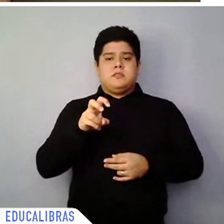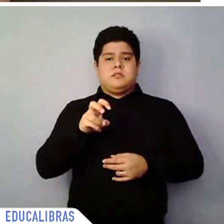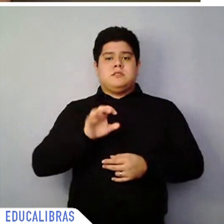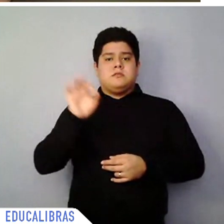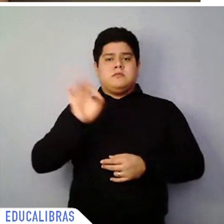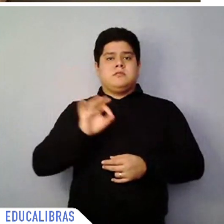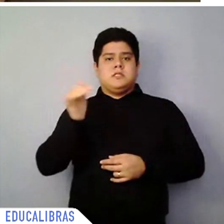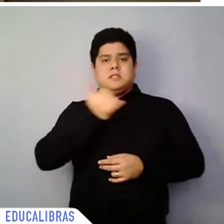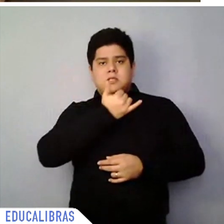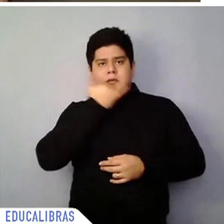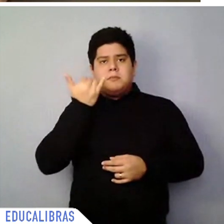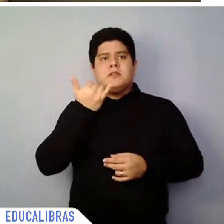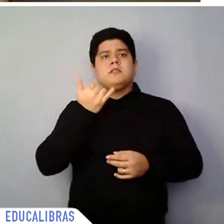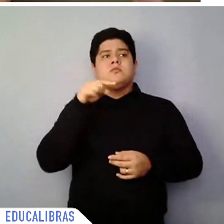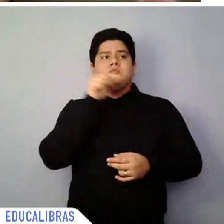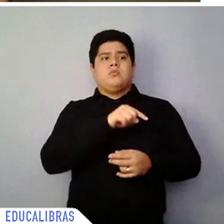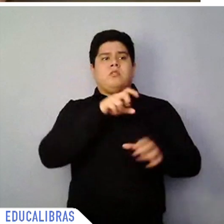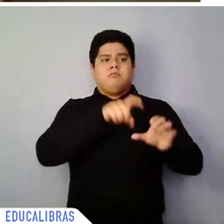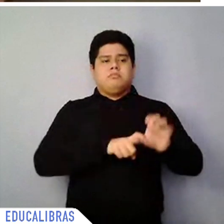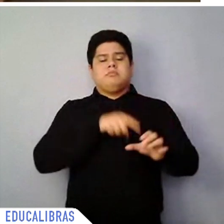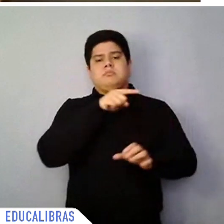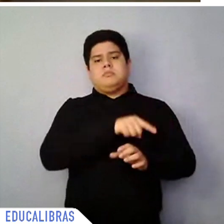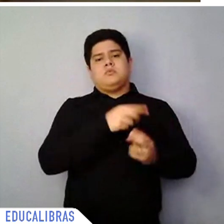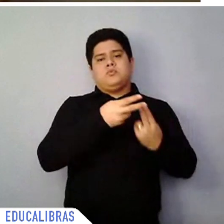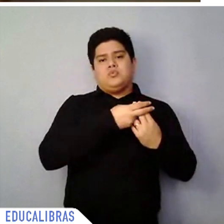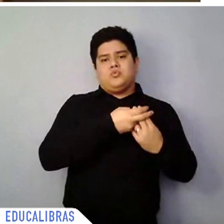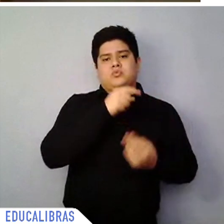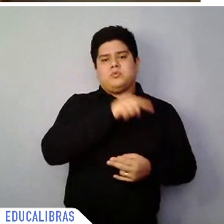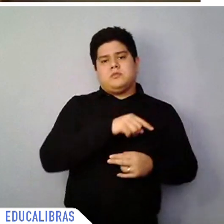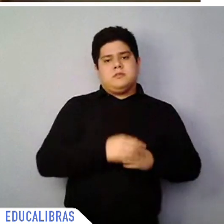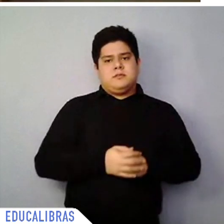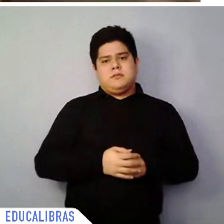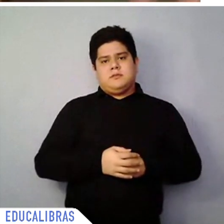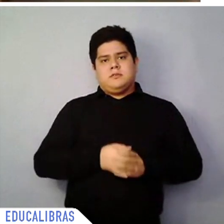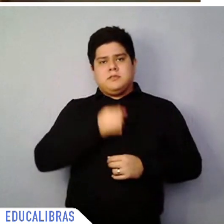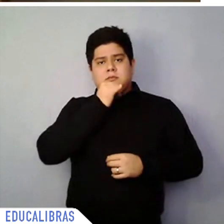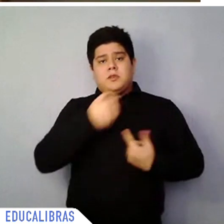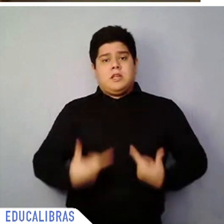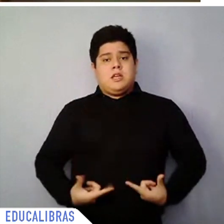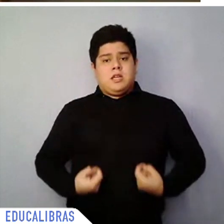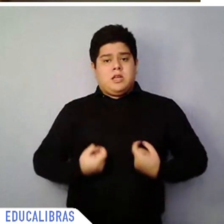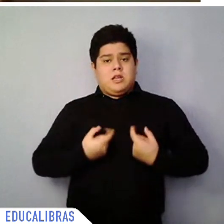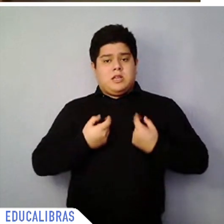25% depend on SUS for more complex